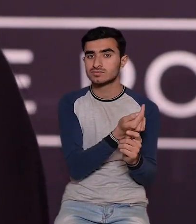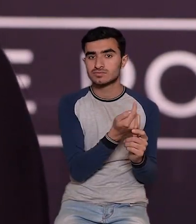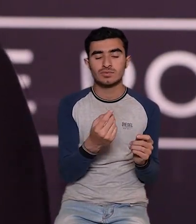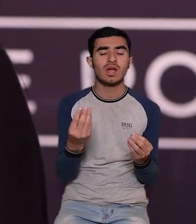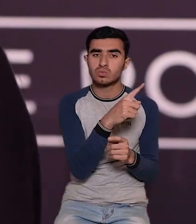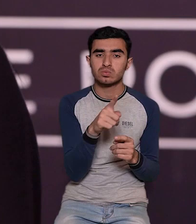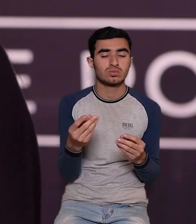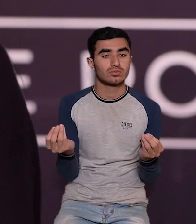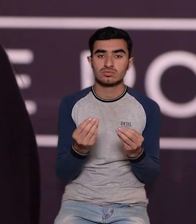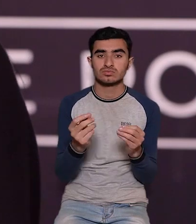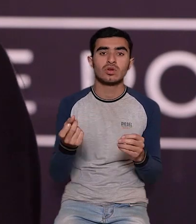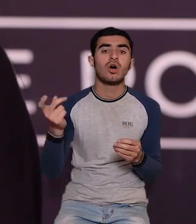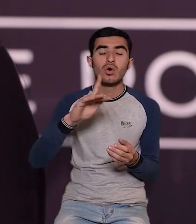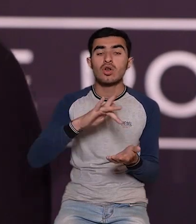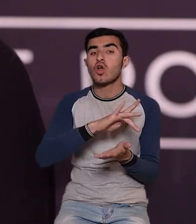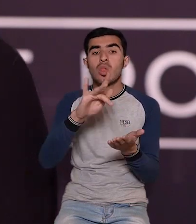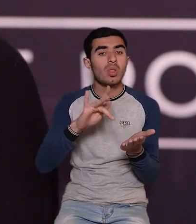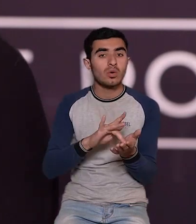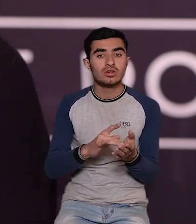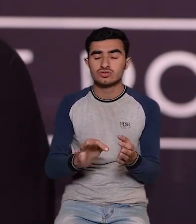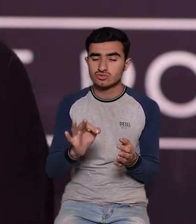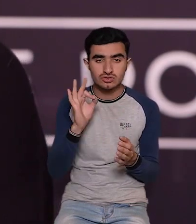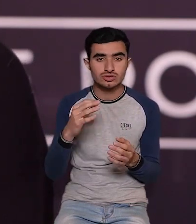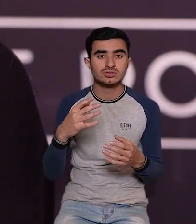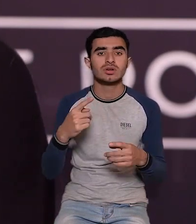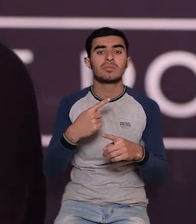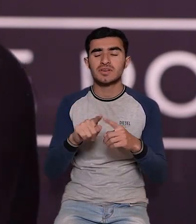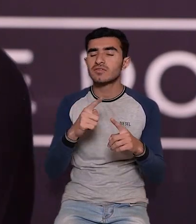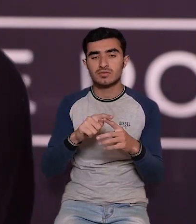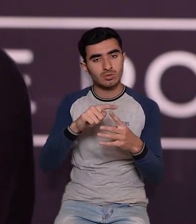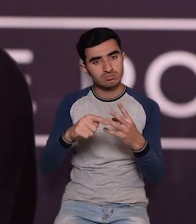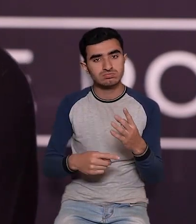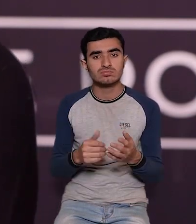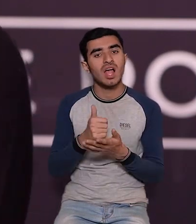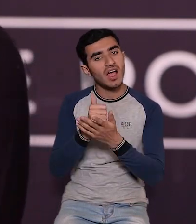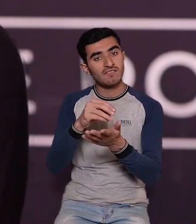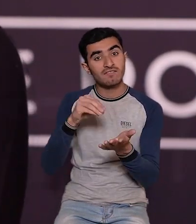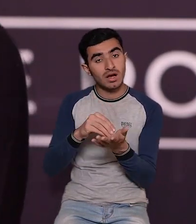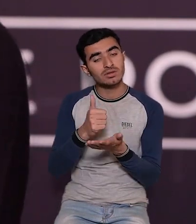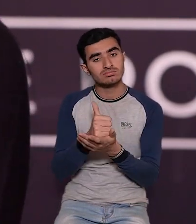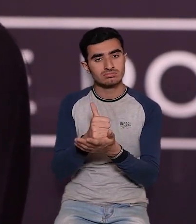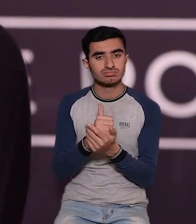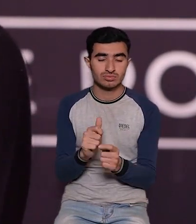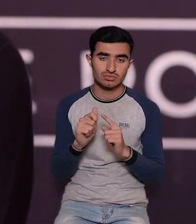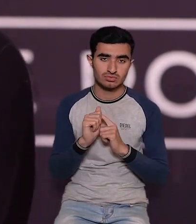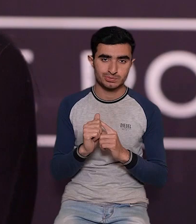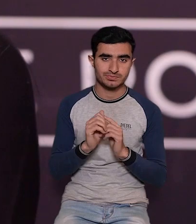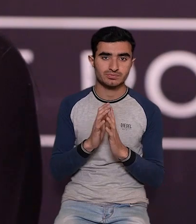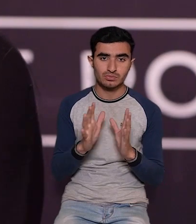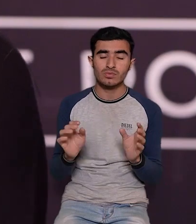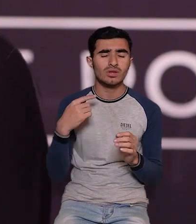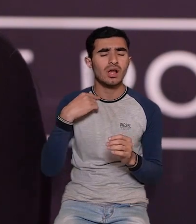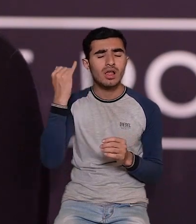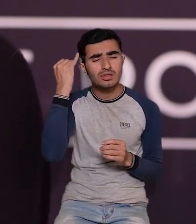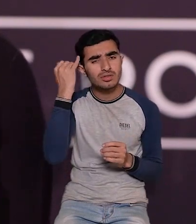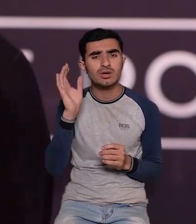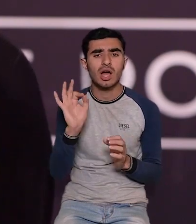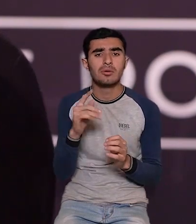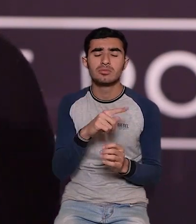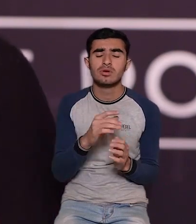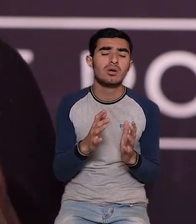these events, for use of locations or other facilitations. I think it is a